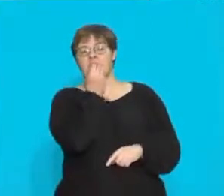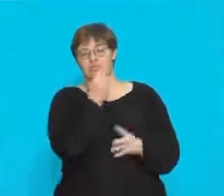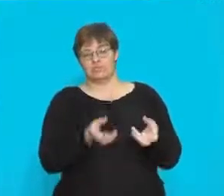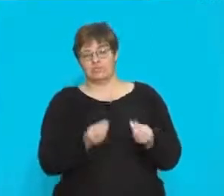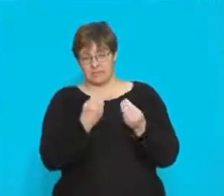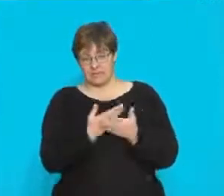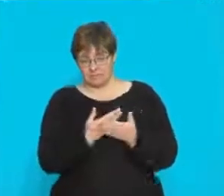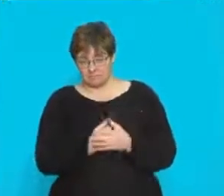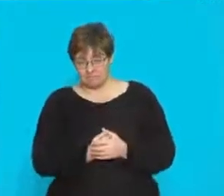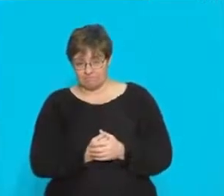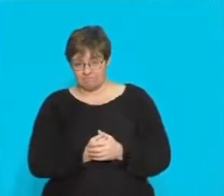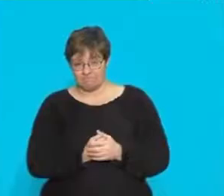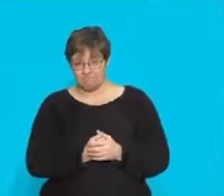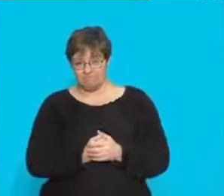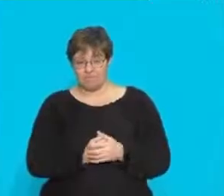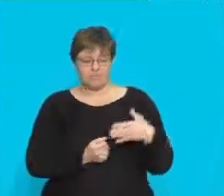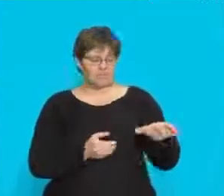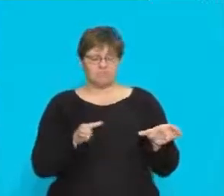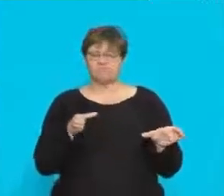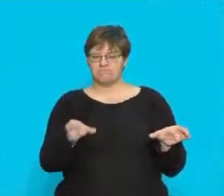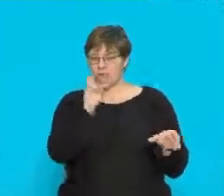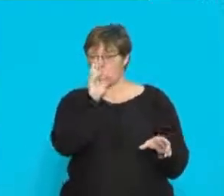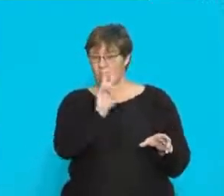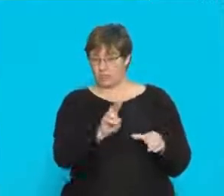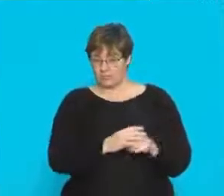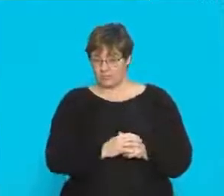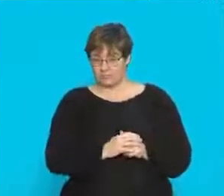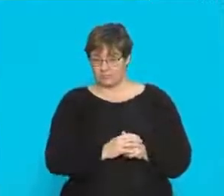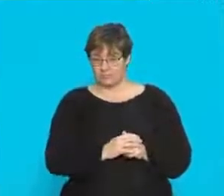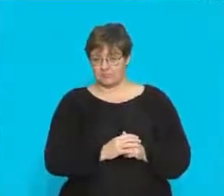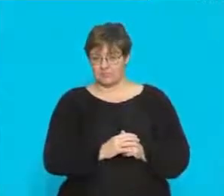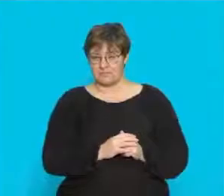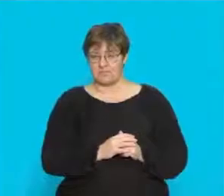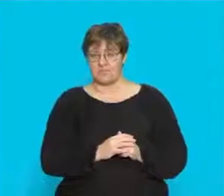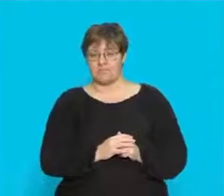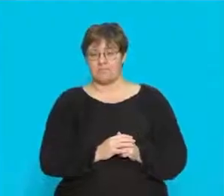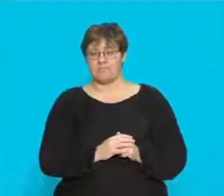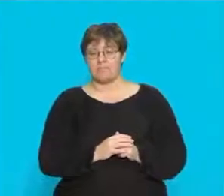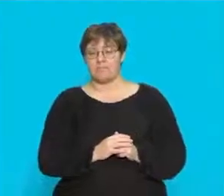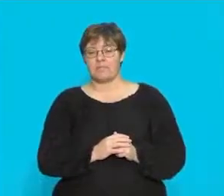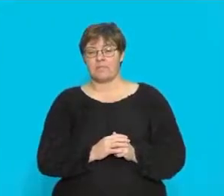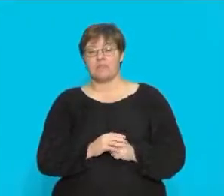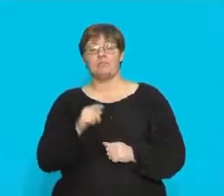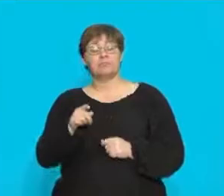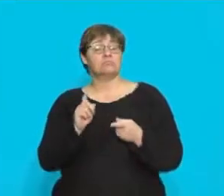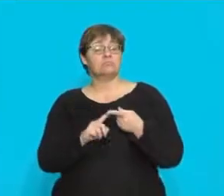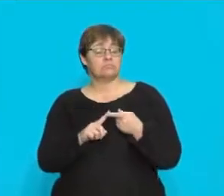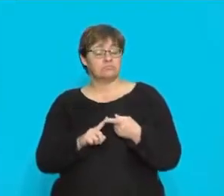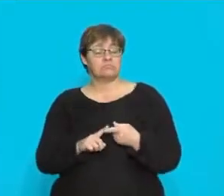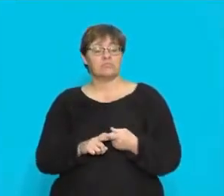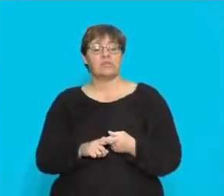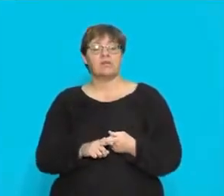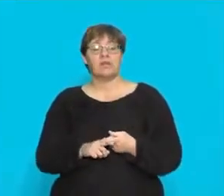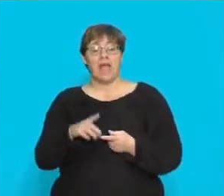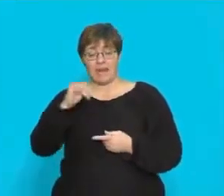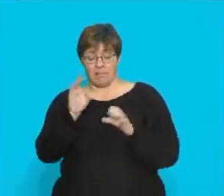to get food. Right? These are the groups that we are looking at when we get to these animal ones. This is an amoeba, all